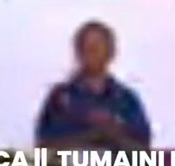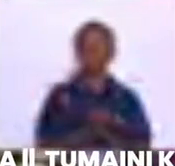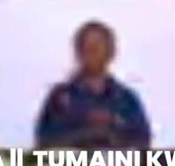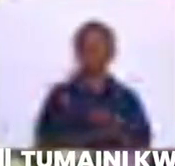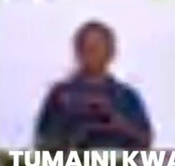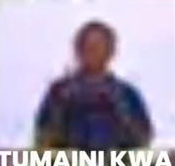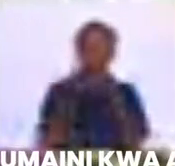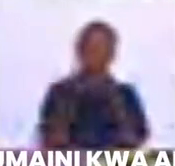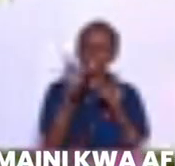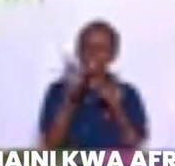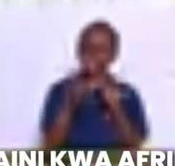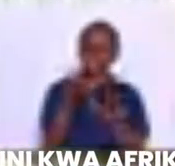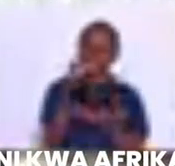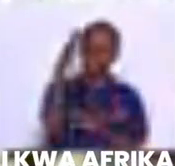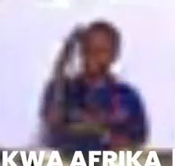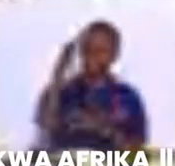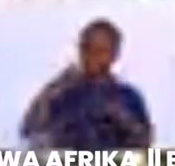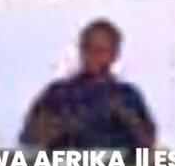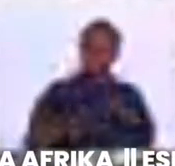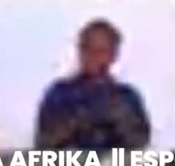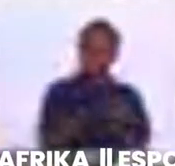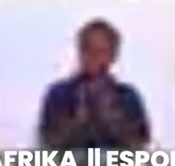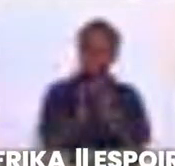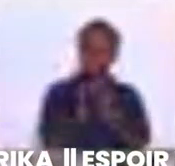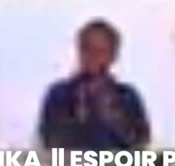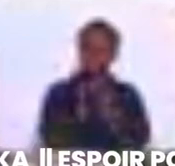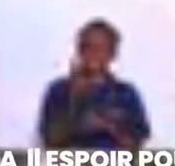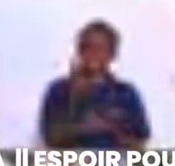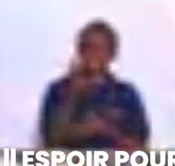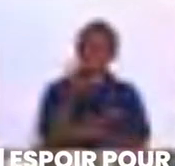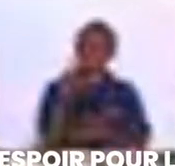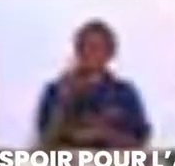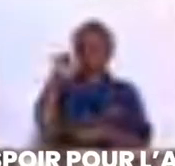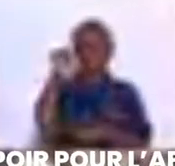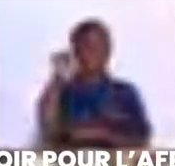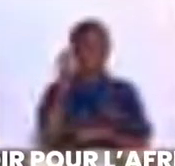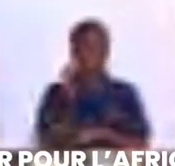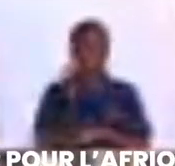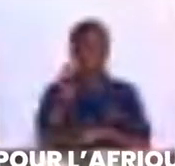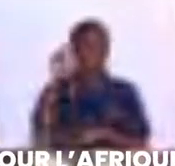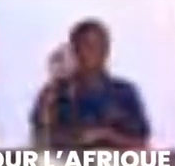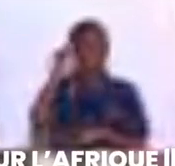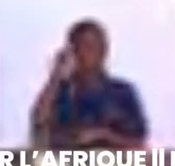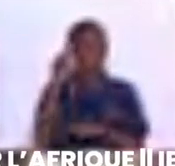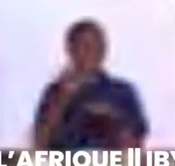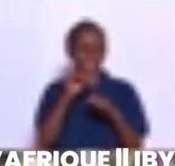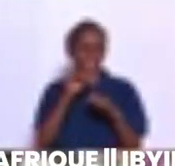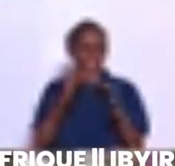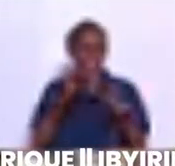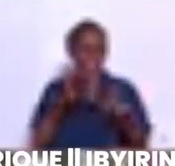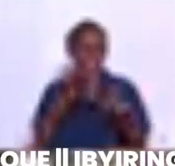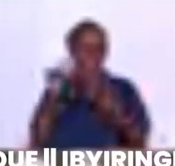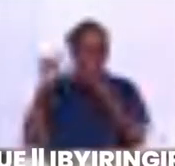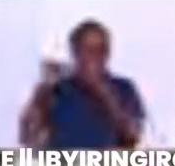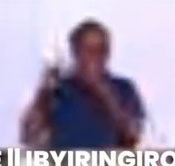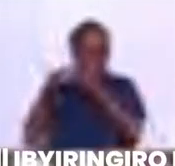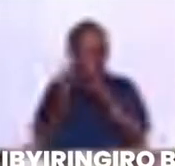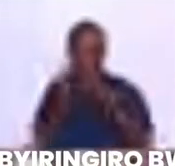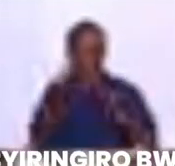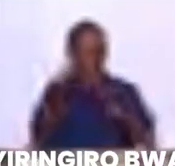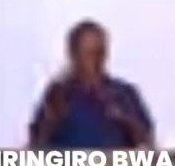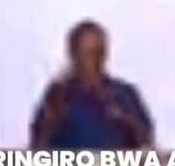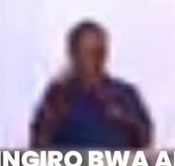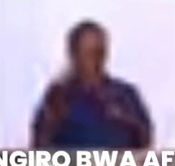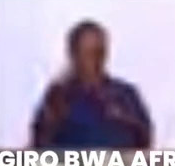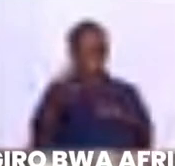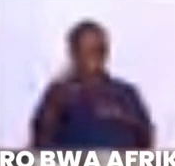But if you know the way these two genders think or perceive things,